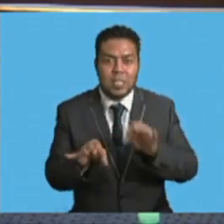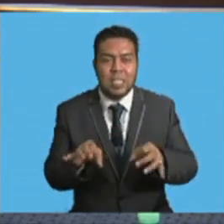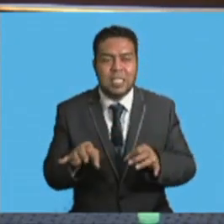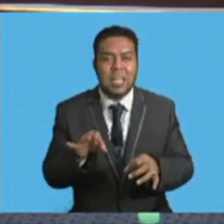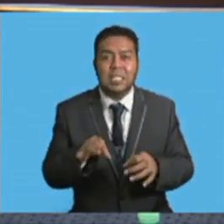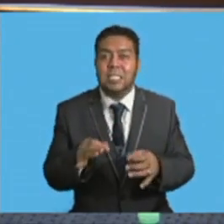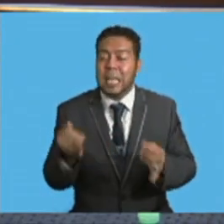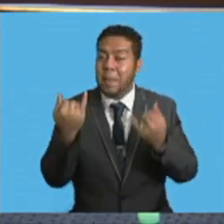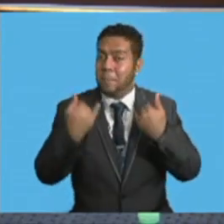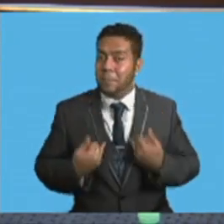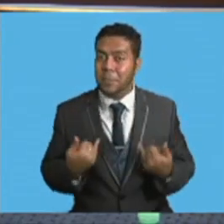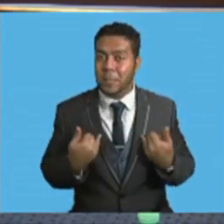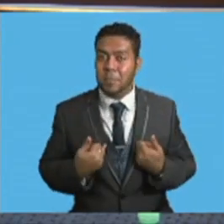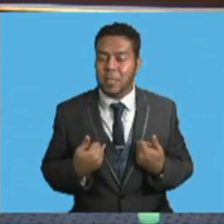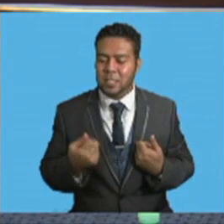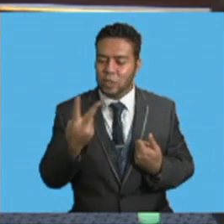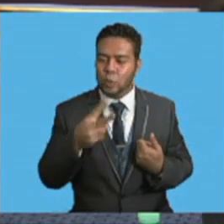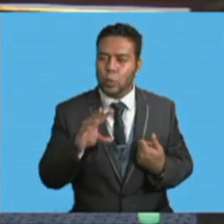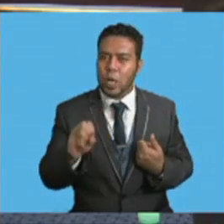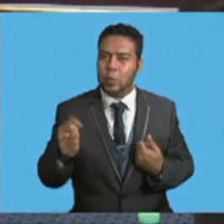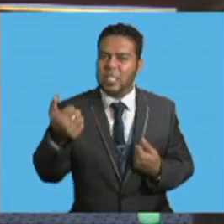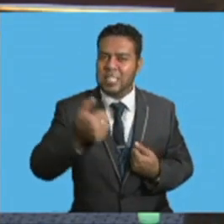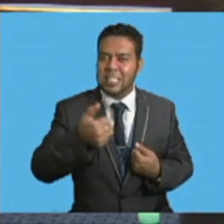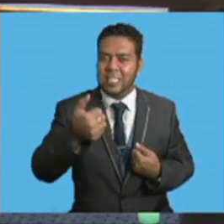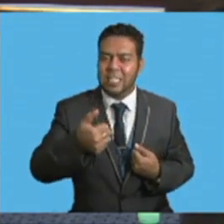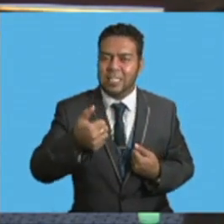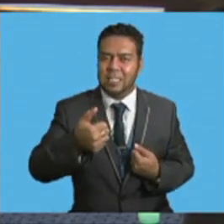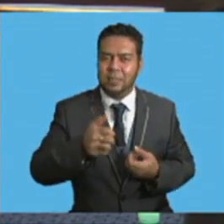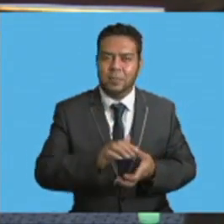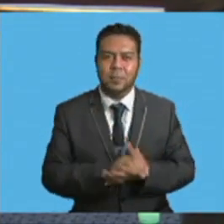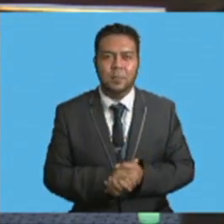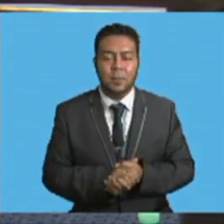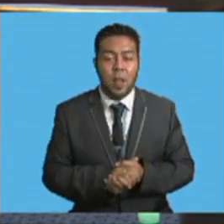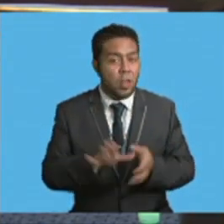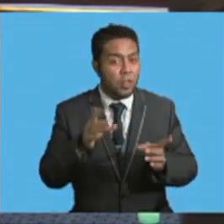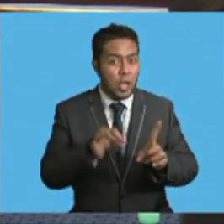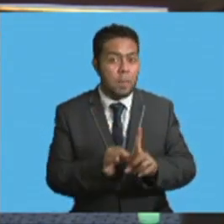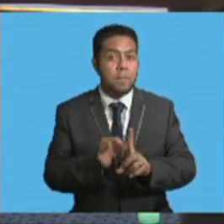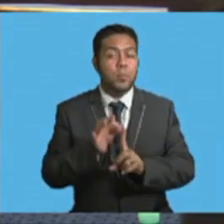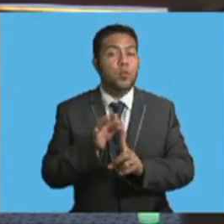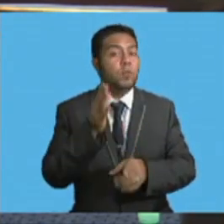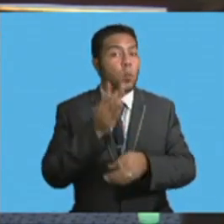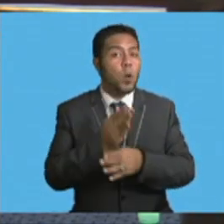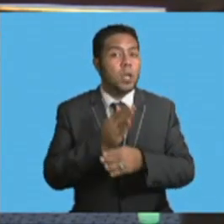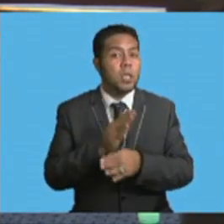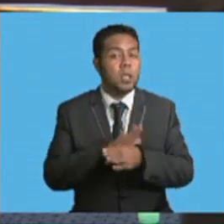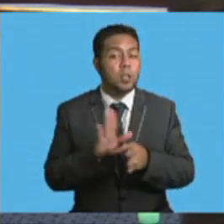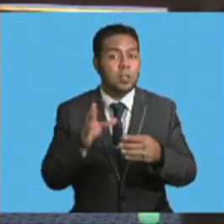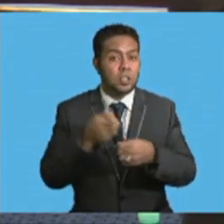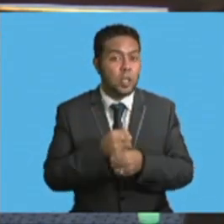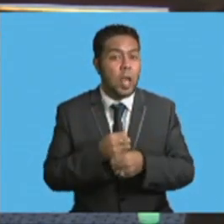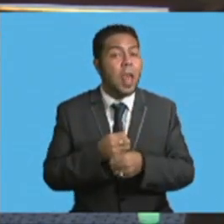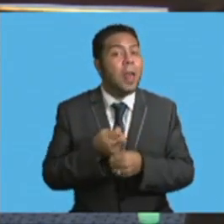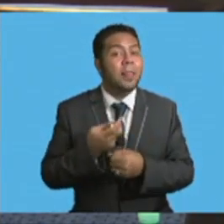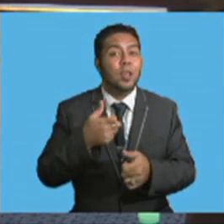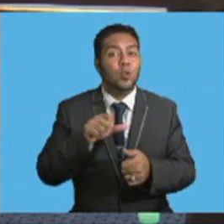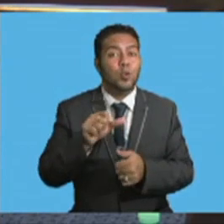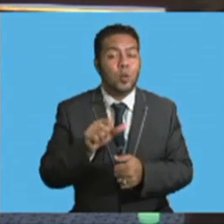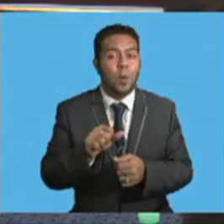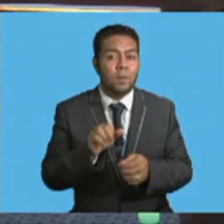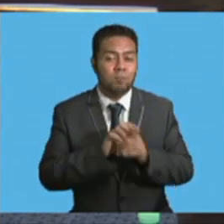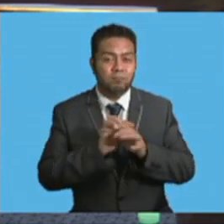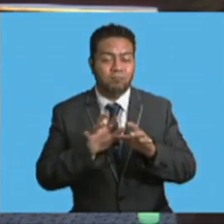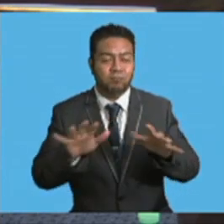Guideline implemented since 2016. The improved working conditions and the use of modern and